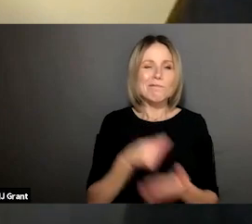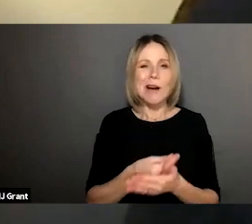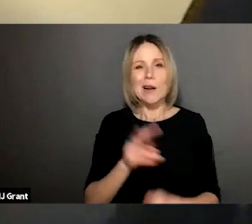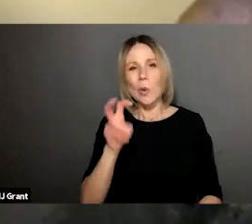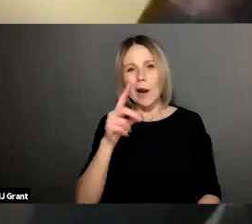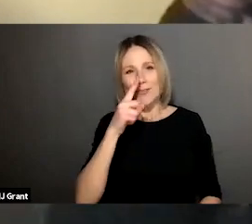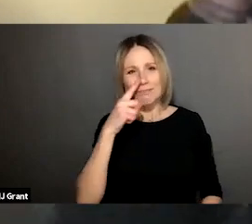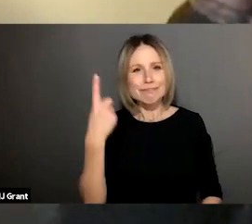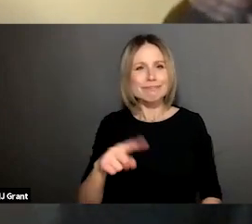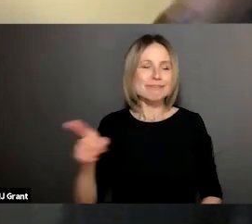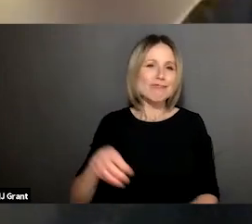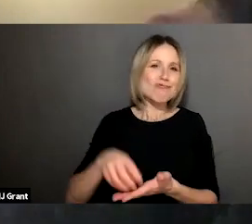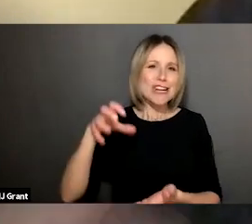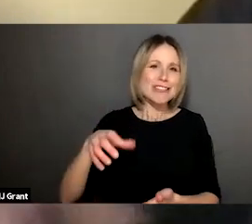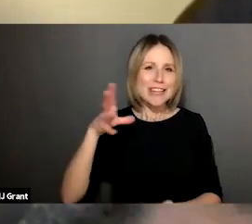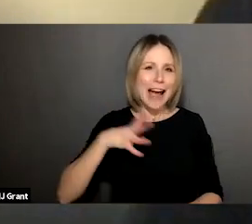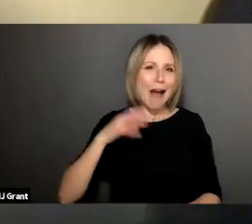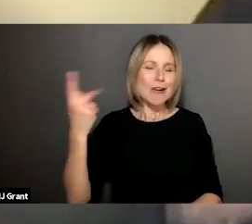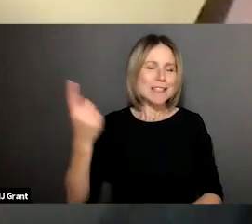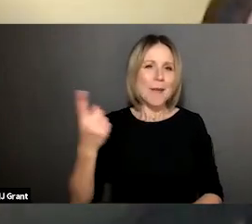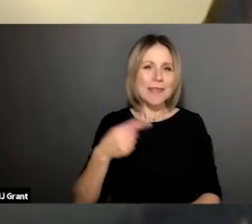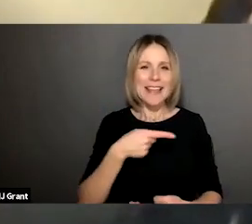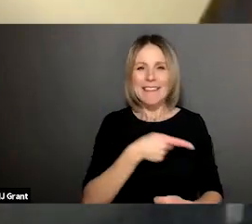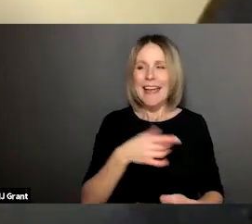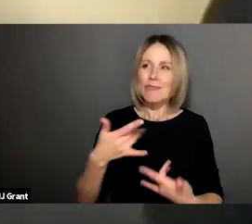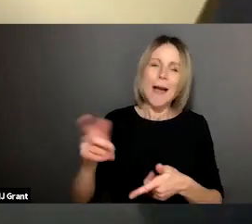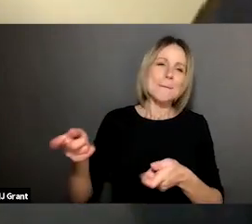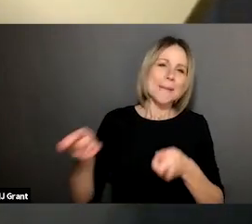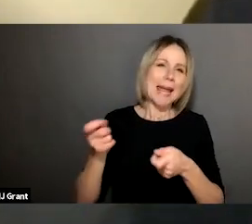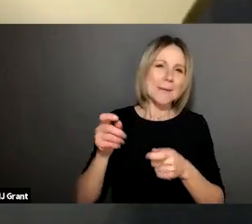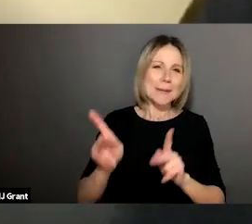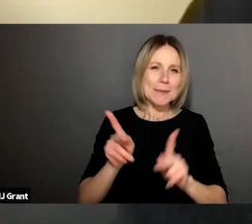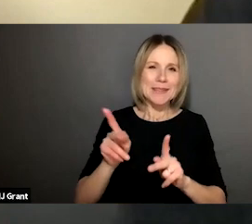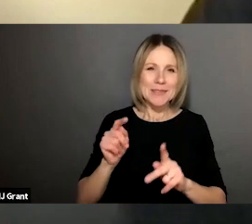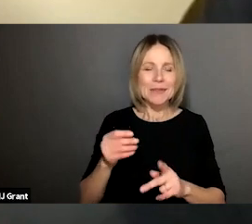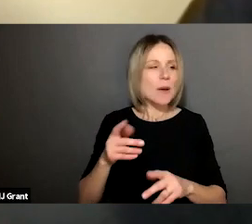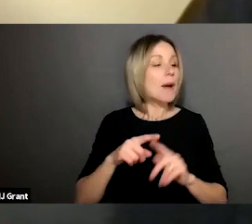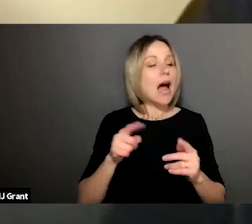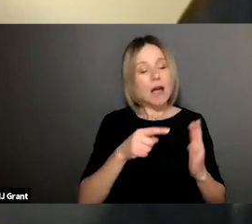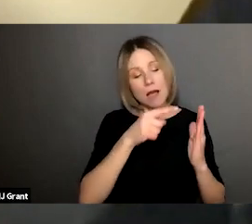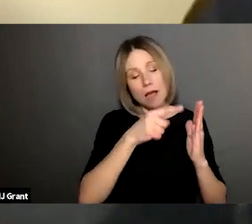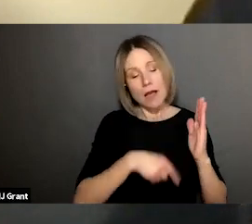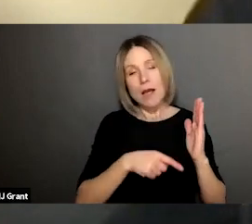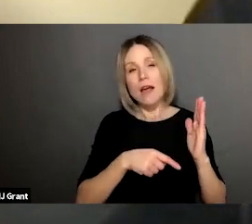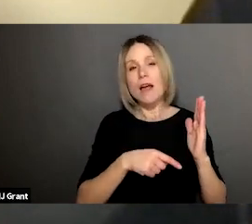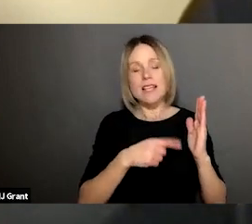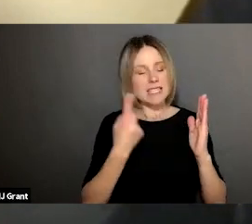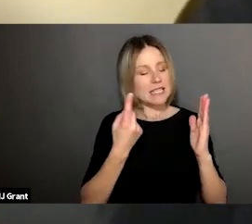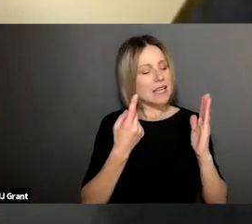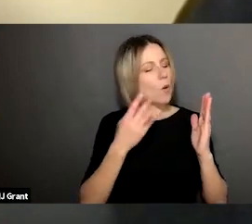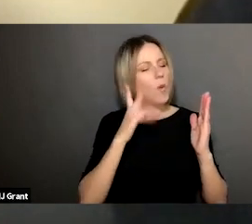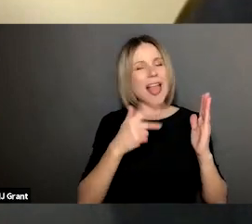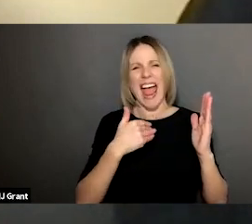guy and probably wealthy. Somewhere on there is going to be some piece of offal or something